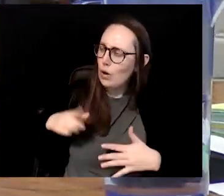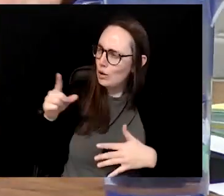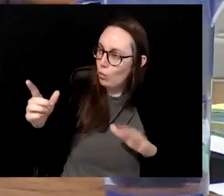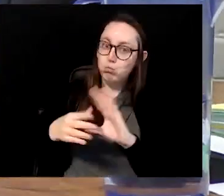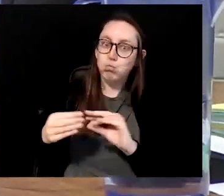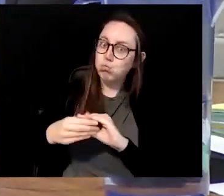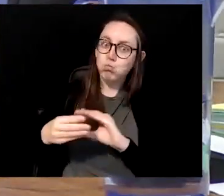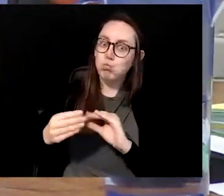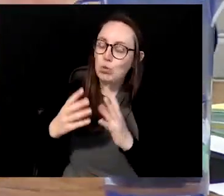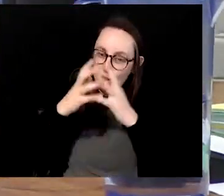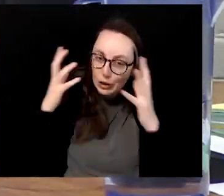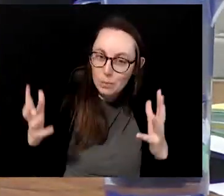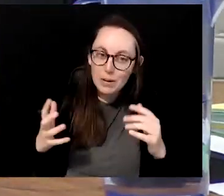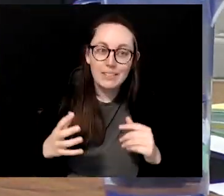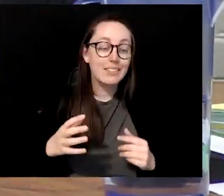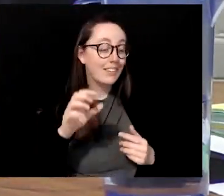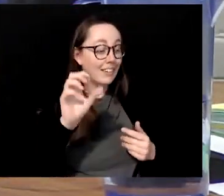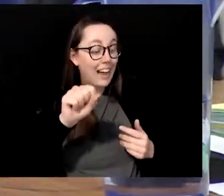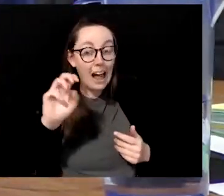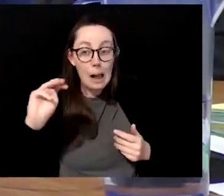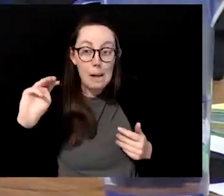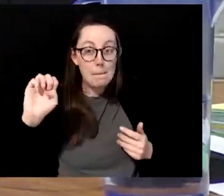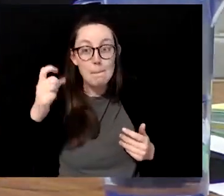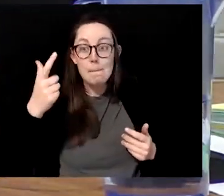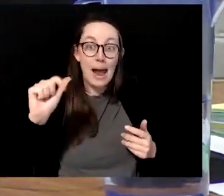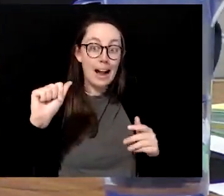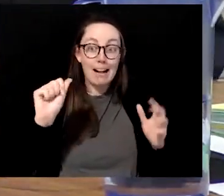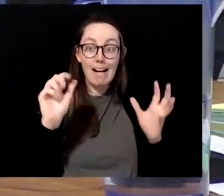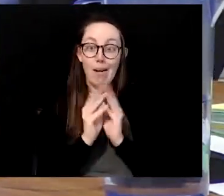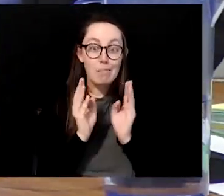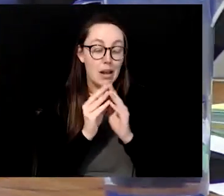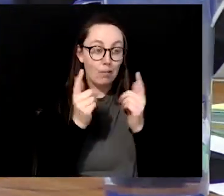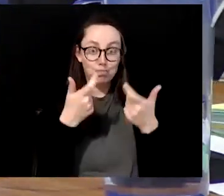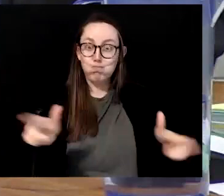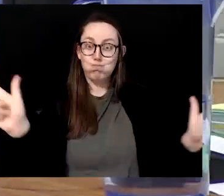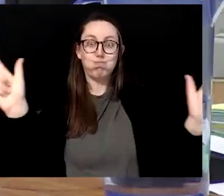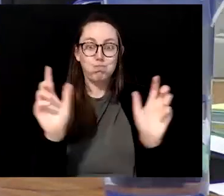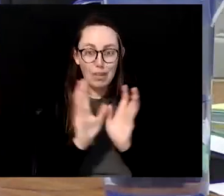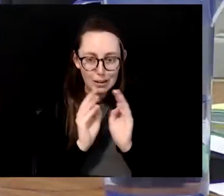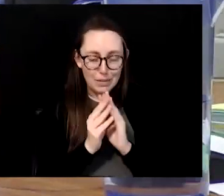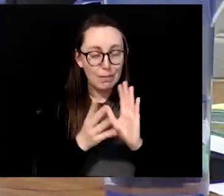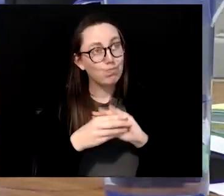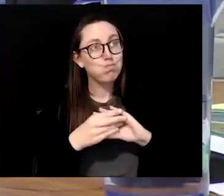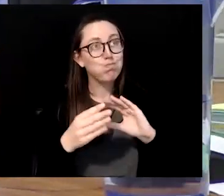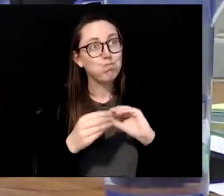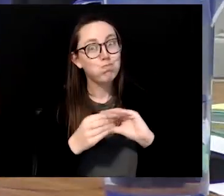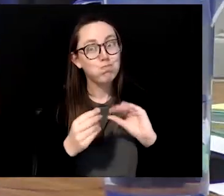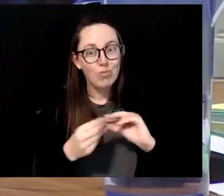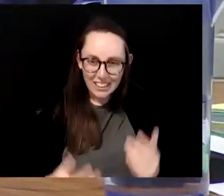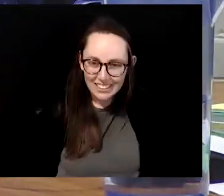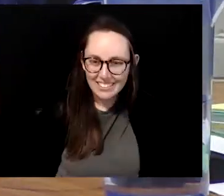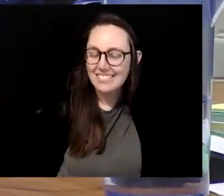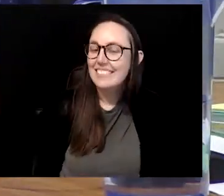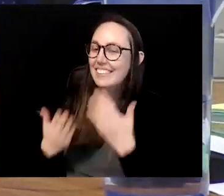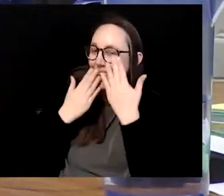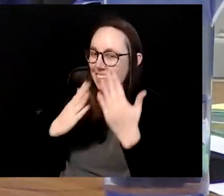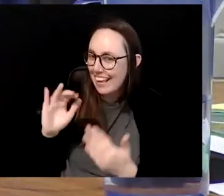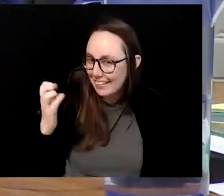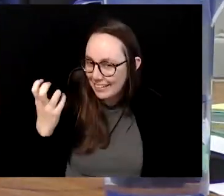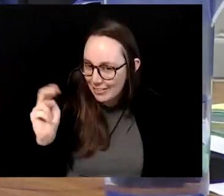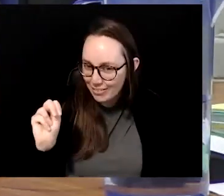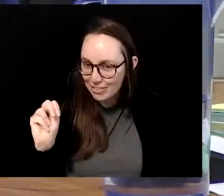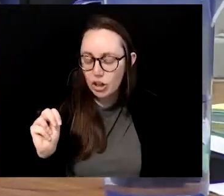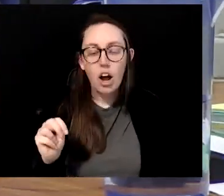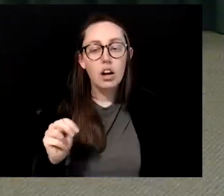thank you very much that's the mega meeting the mega meeting comments uh excellent thank you so much John for that um board members uh